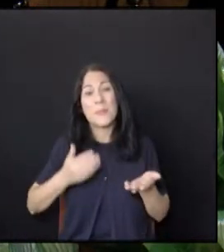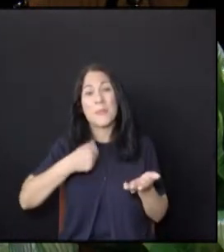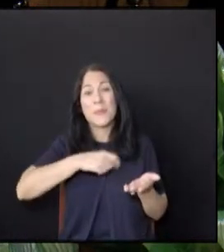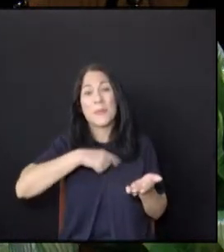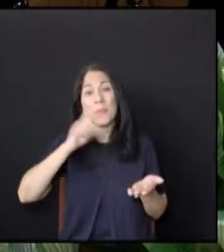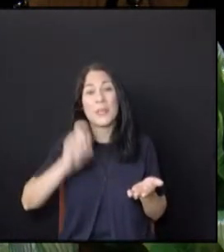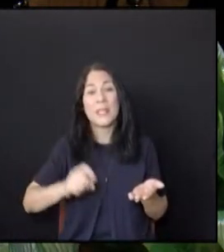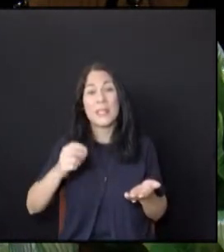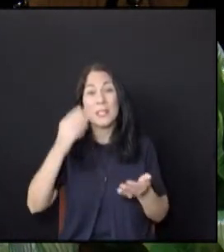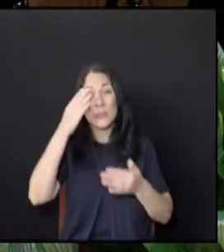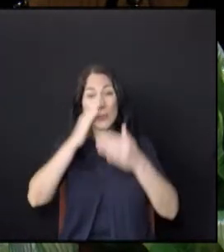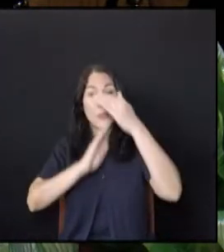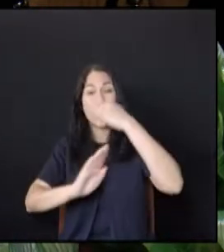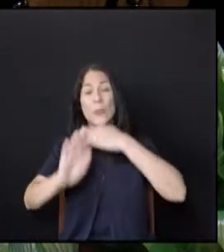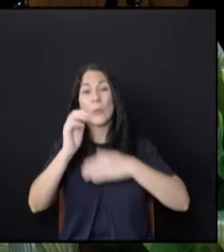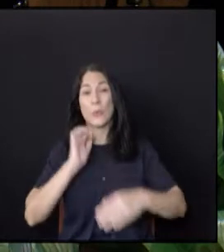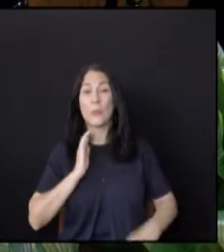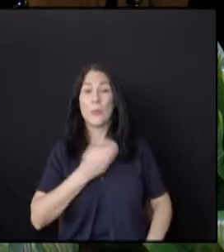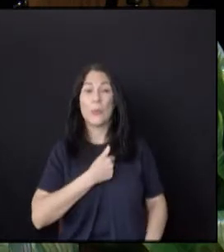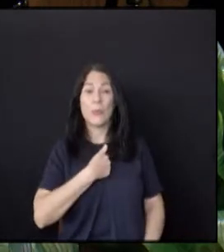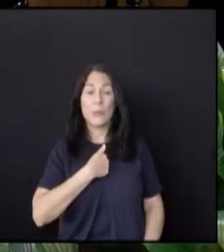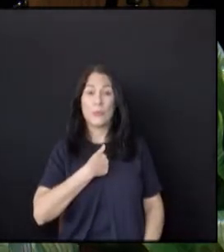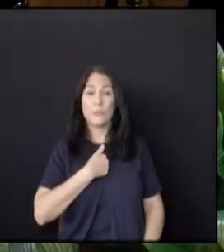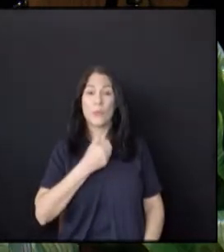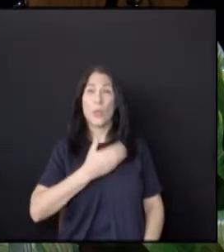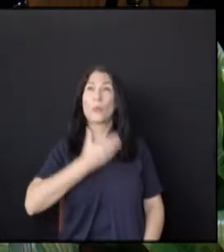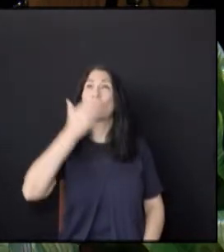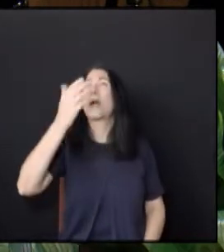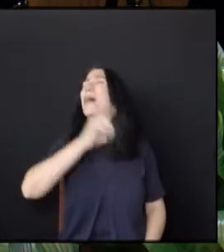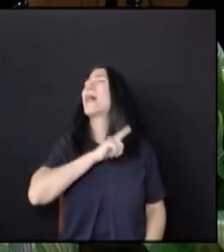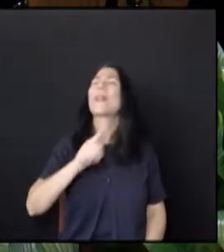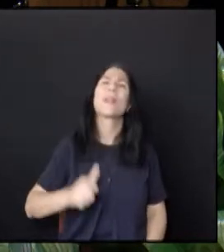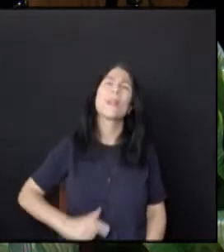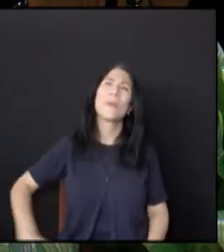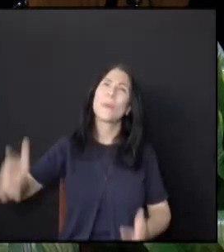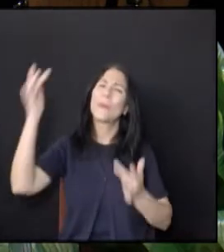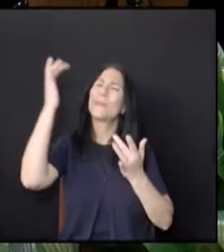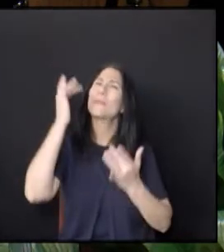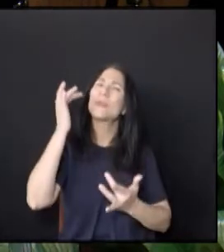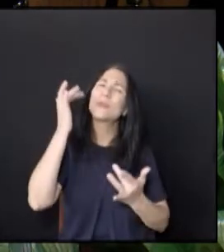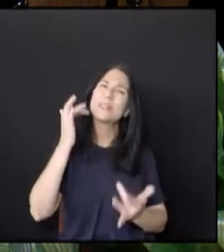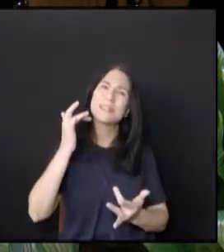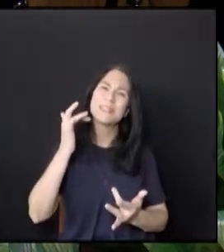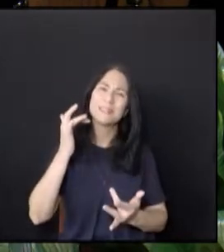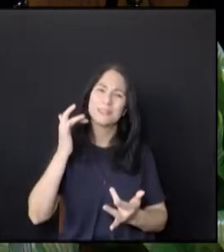two blind men along the road and cry out to him, Lord, have mercy.